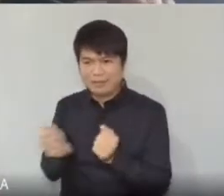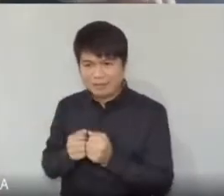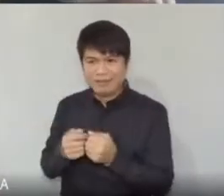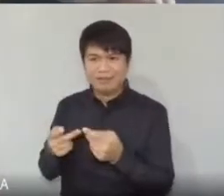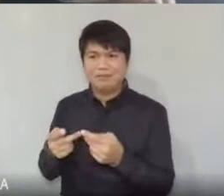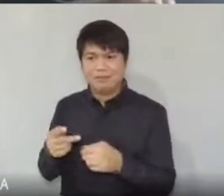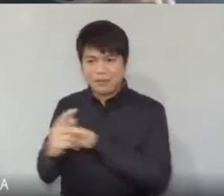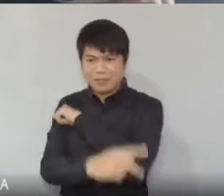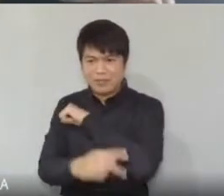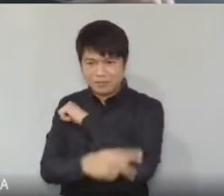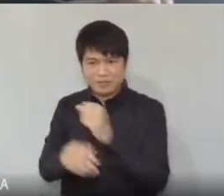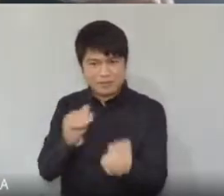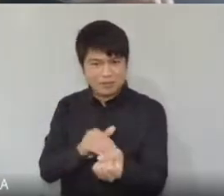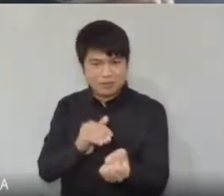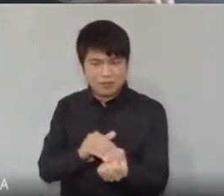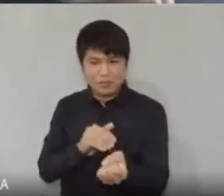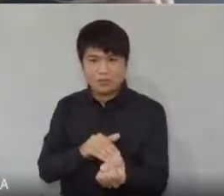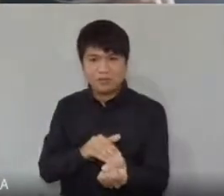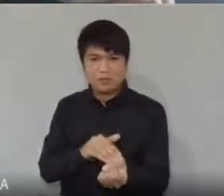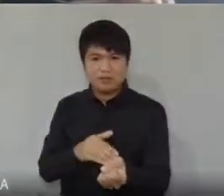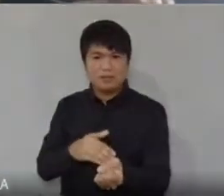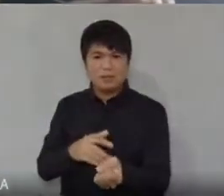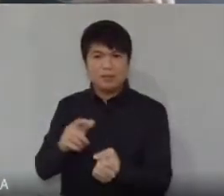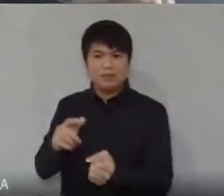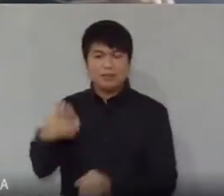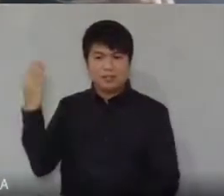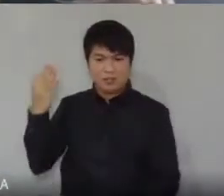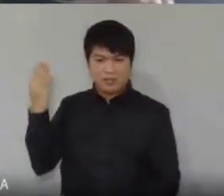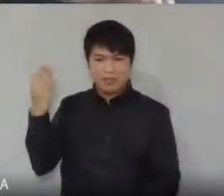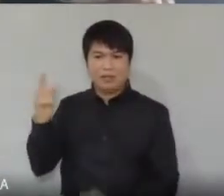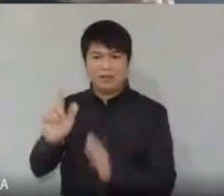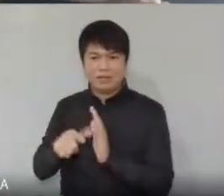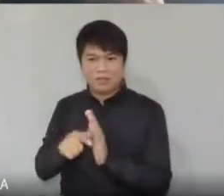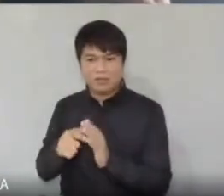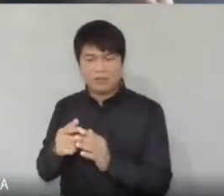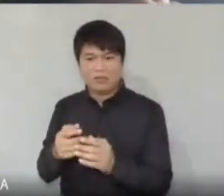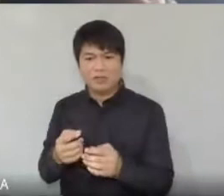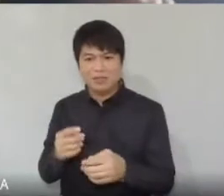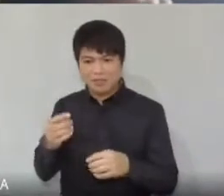Dr. Grace Santiago, the Provincial Health Officer of Quezon Province.